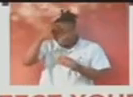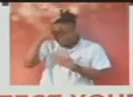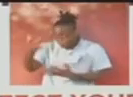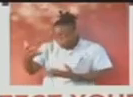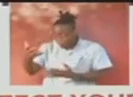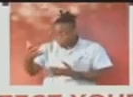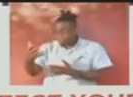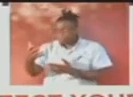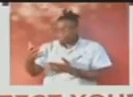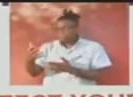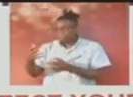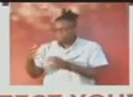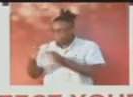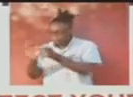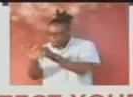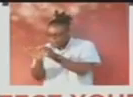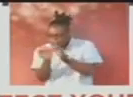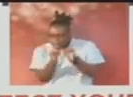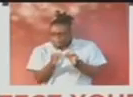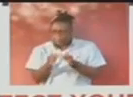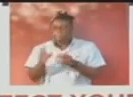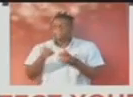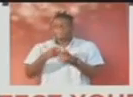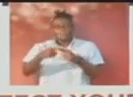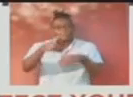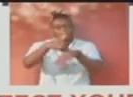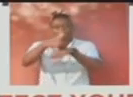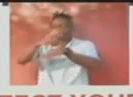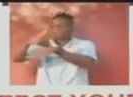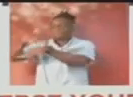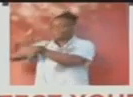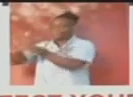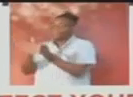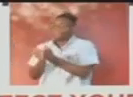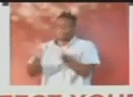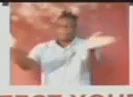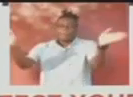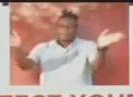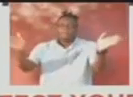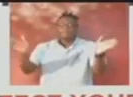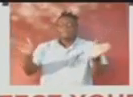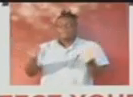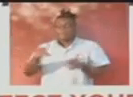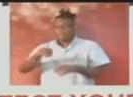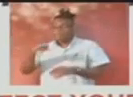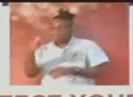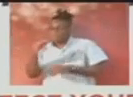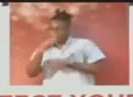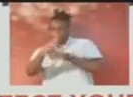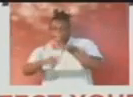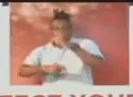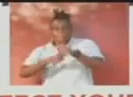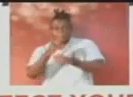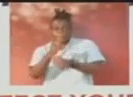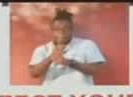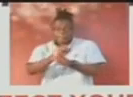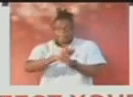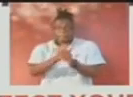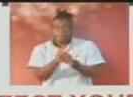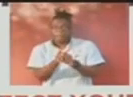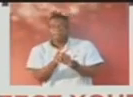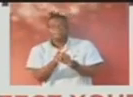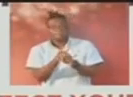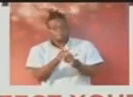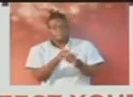update. If we note that there has been a variance in the data that we present, we acknowledge that there is a need for variance, and